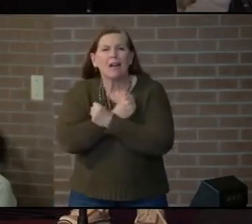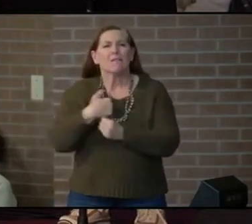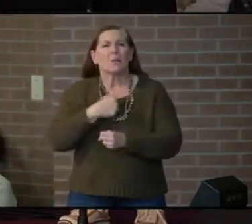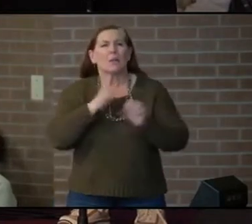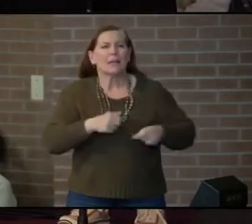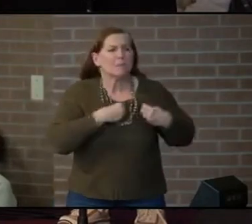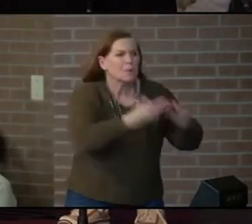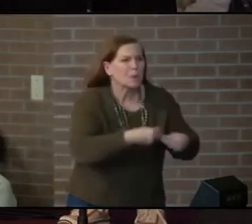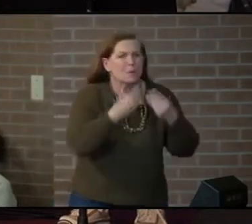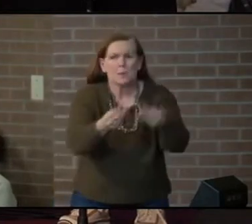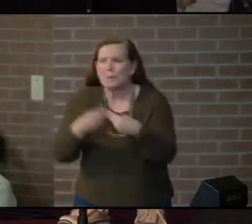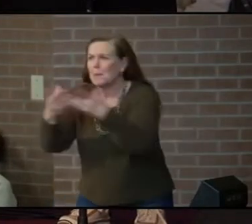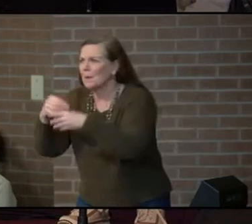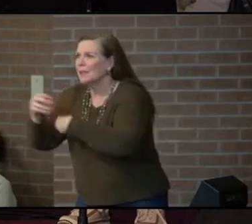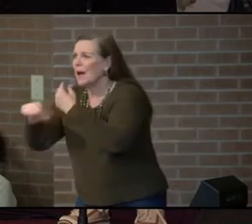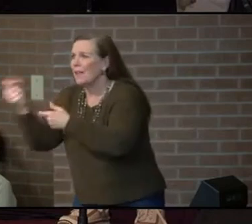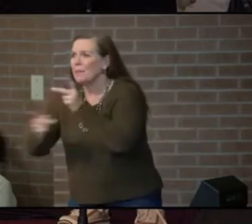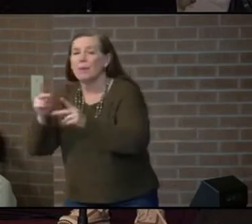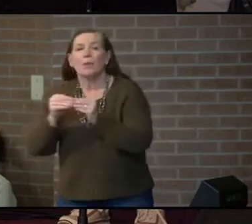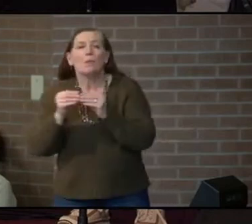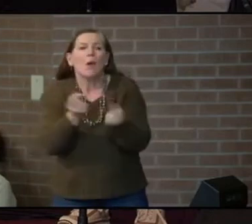others, the more loving our world will become.